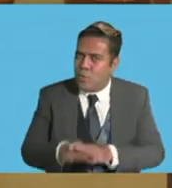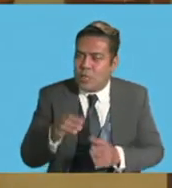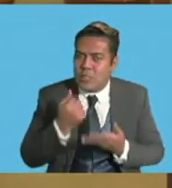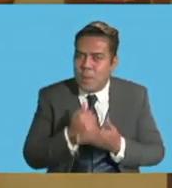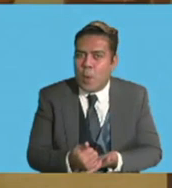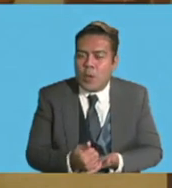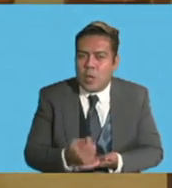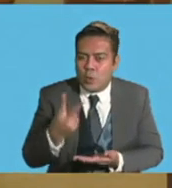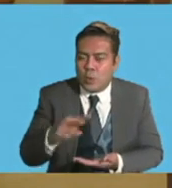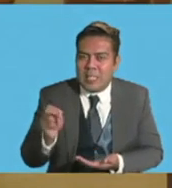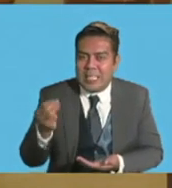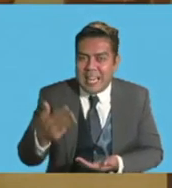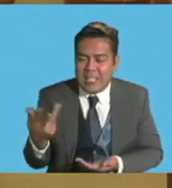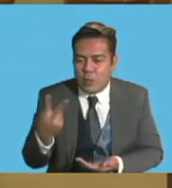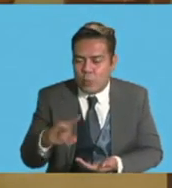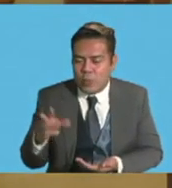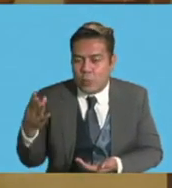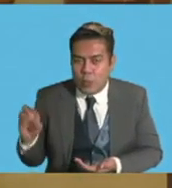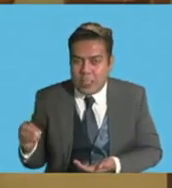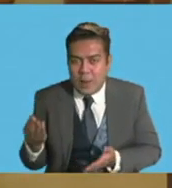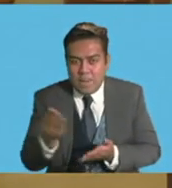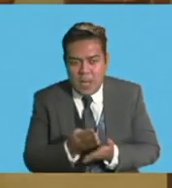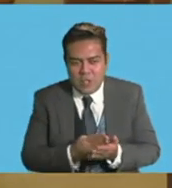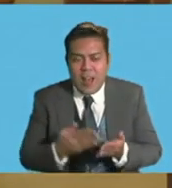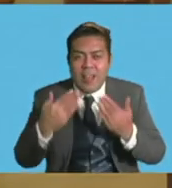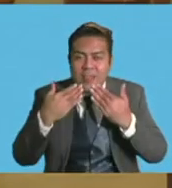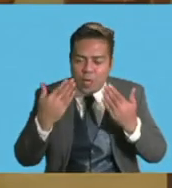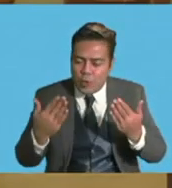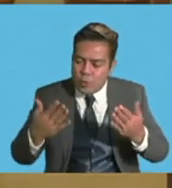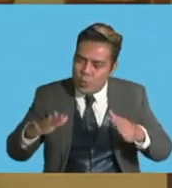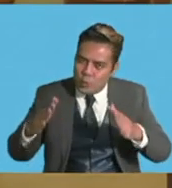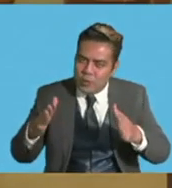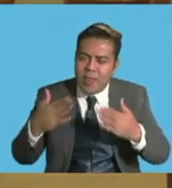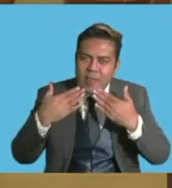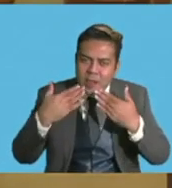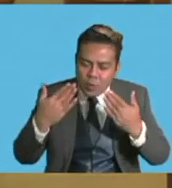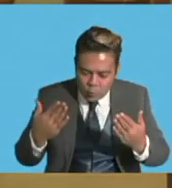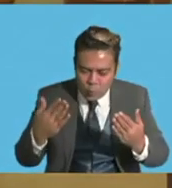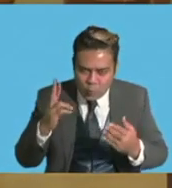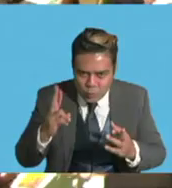2019-2020 budget, and I thank you most sincerely. Thank you.